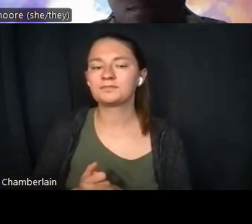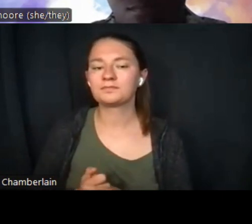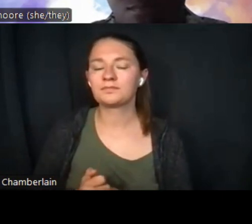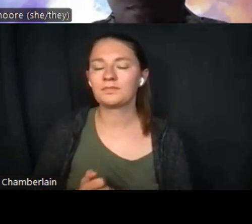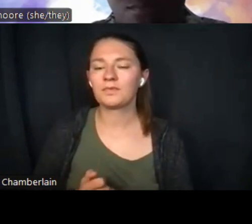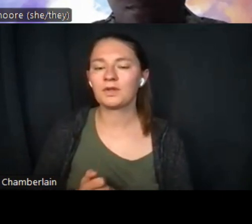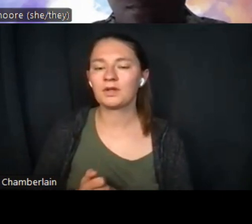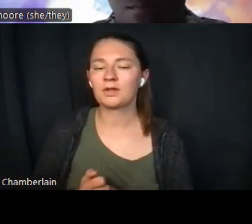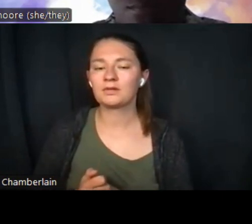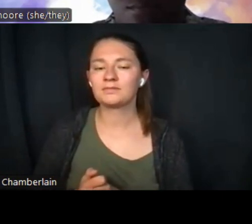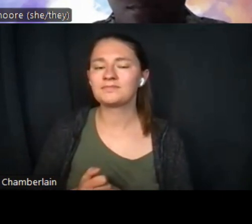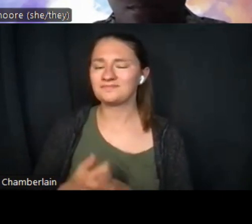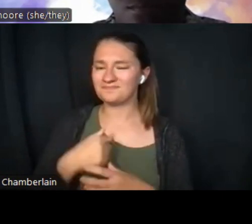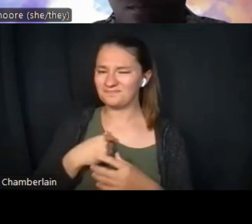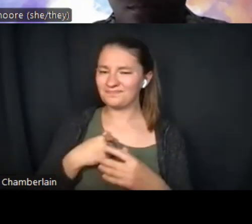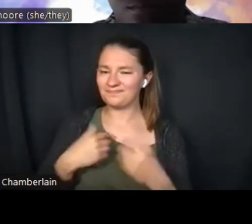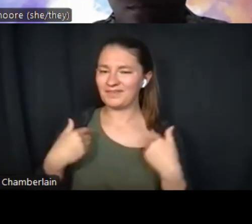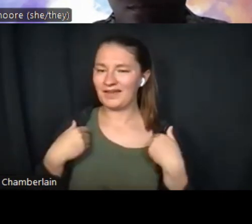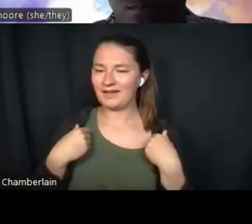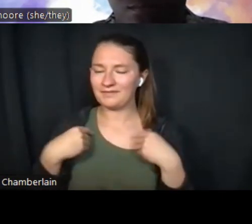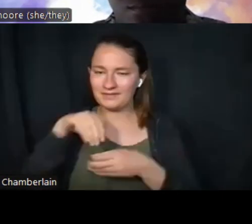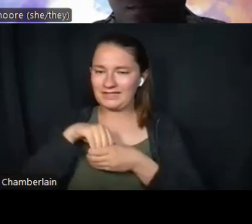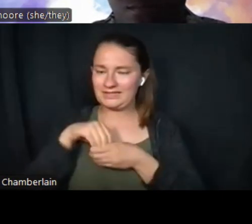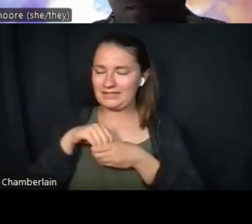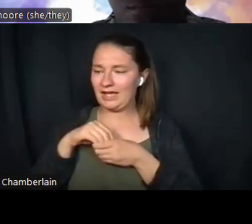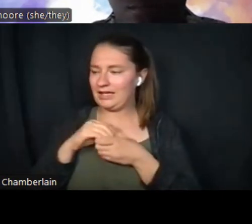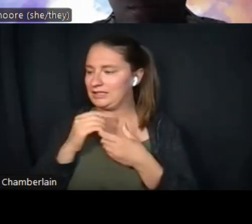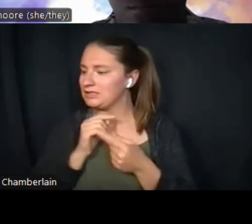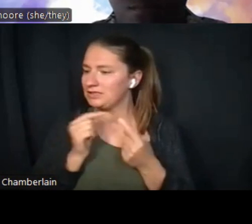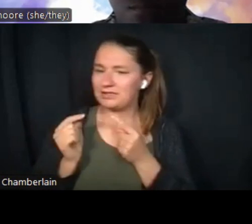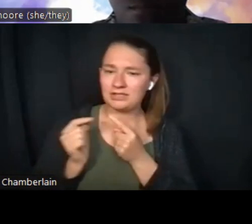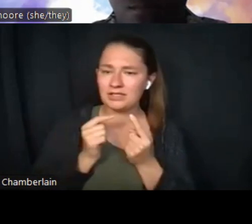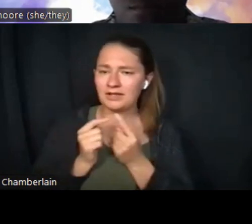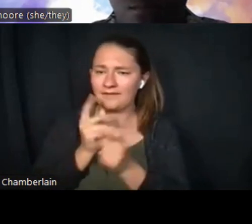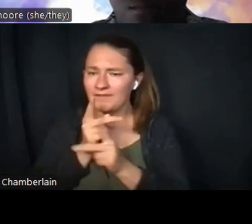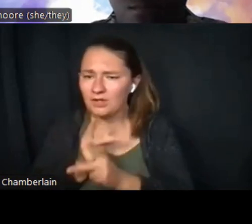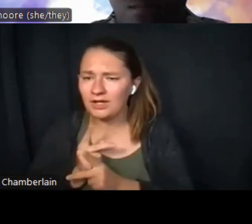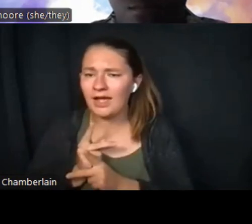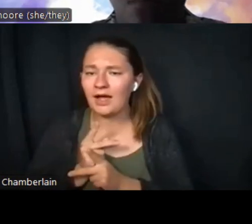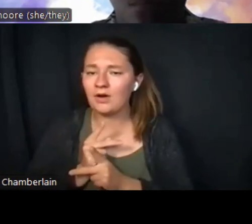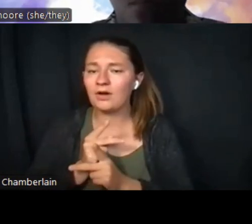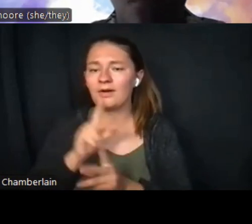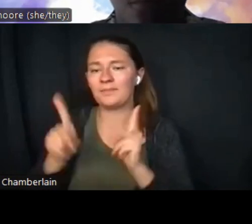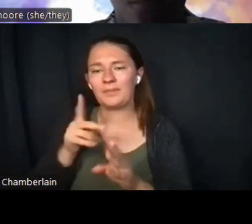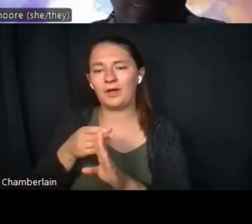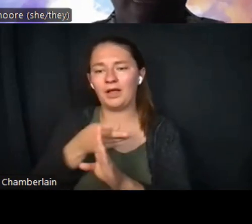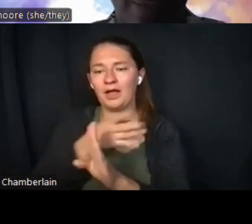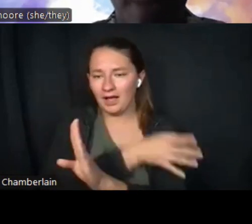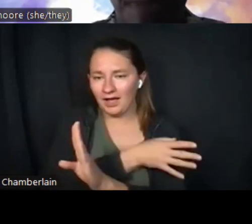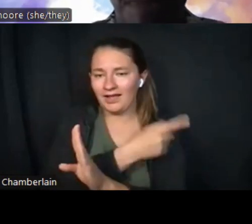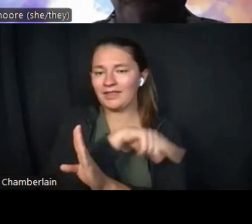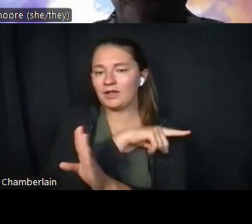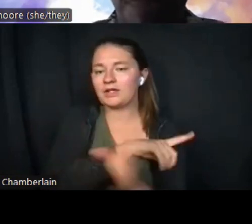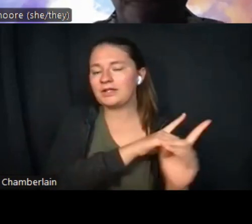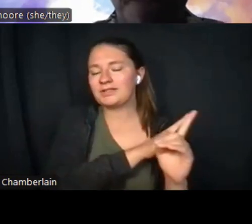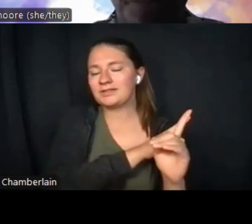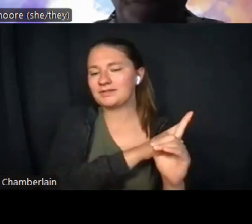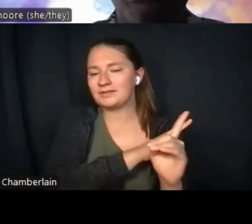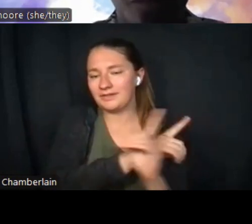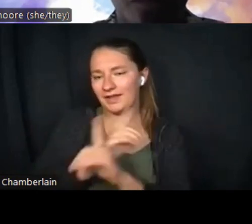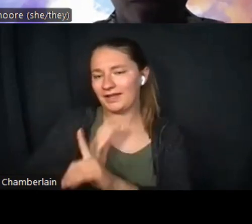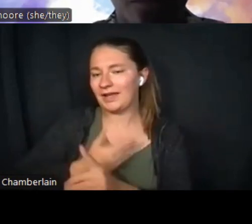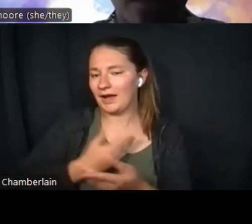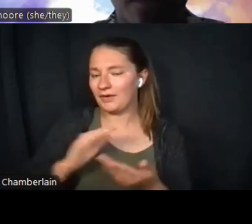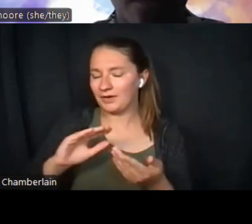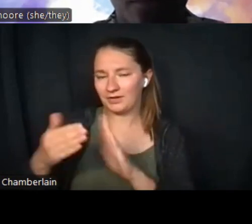battle because people before us, were defending, our community before cops